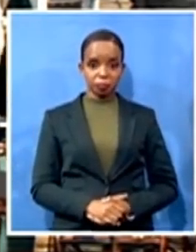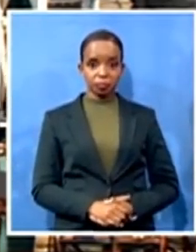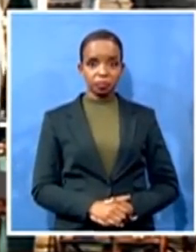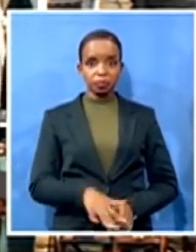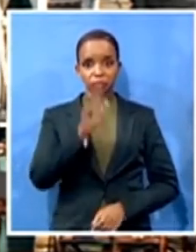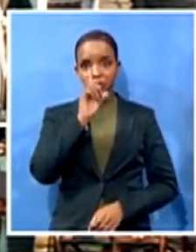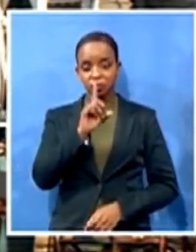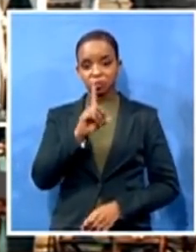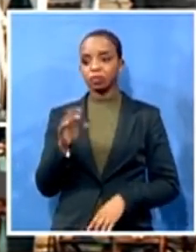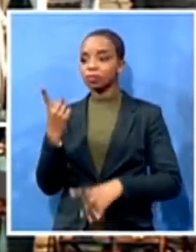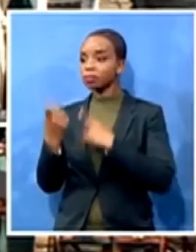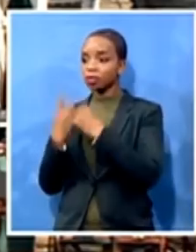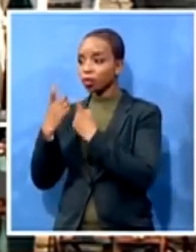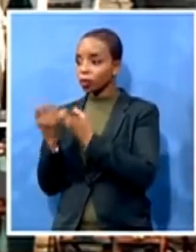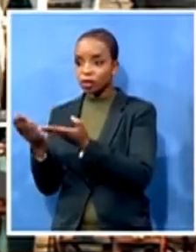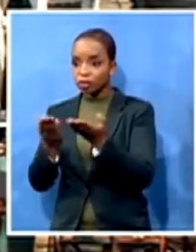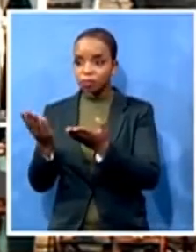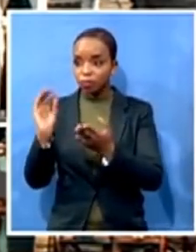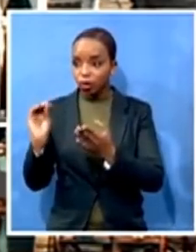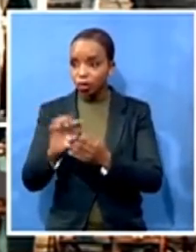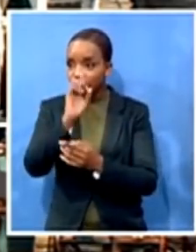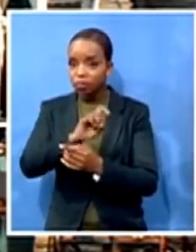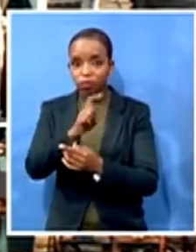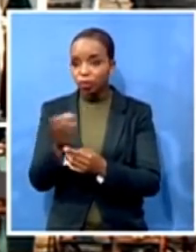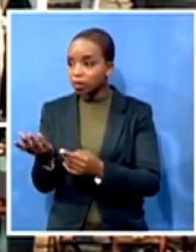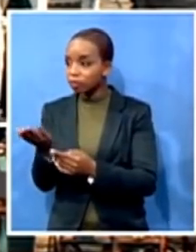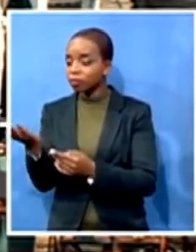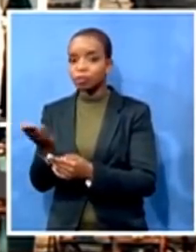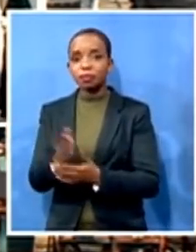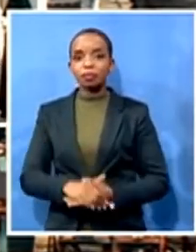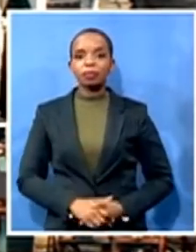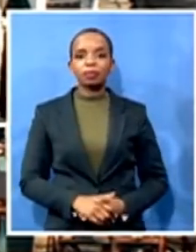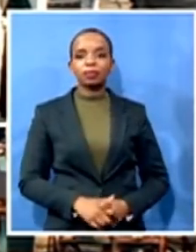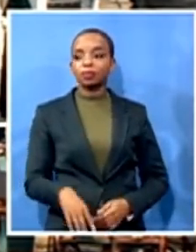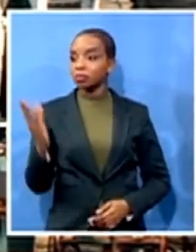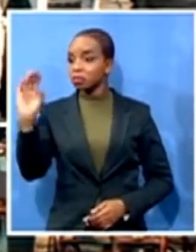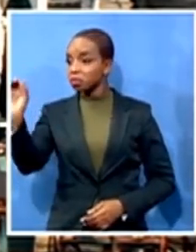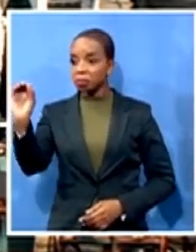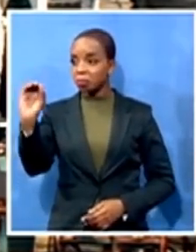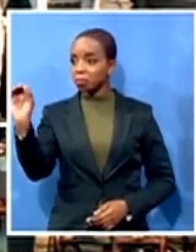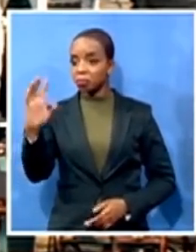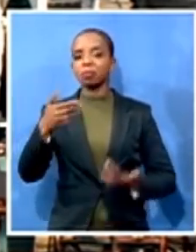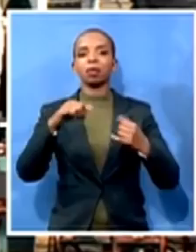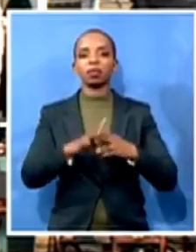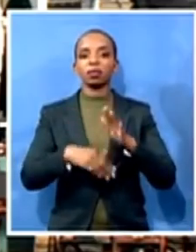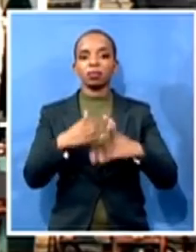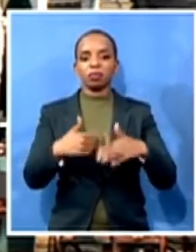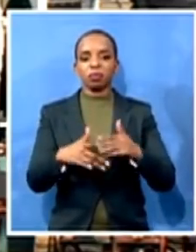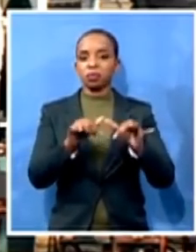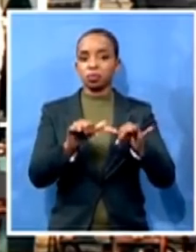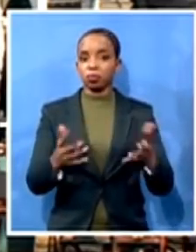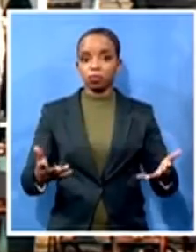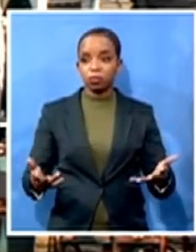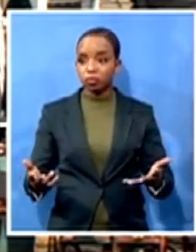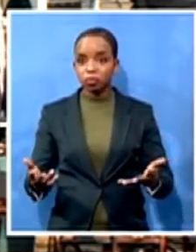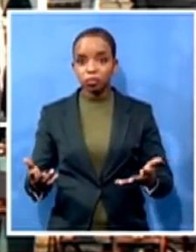wants to clarity-seeking questions, if there is none, then we conclude this process. Is there anyone who wants to add anything? I wanted to